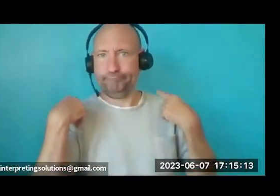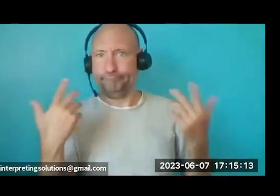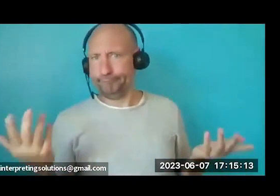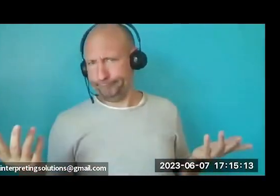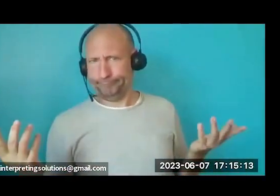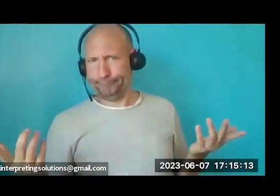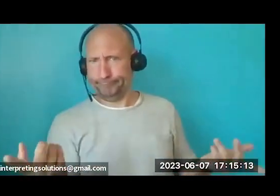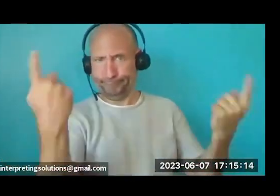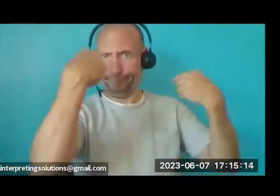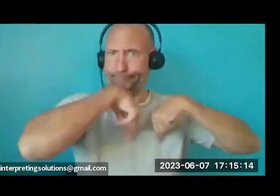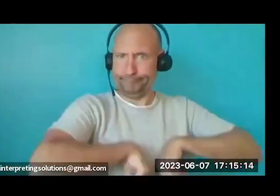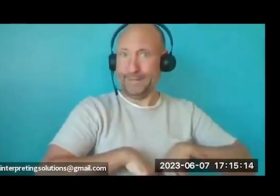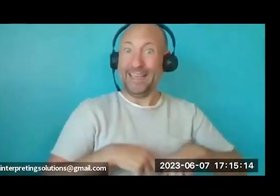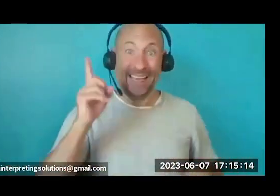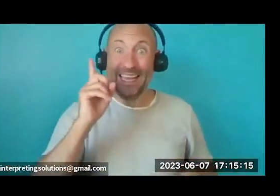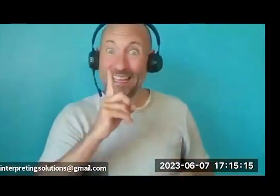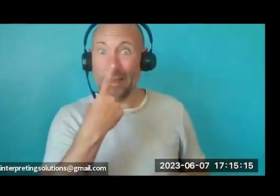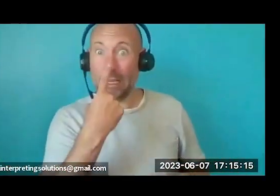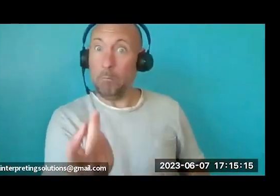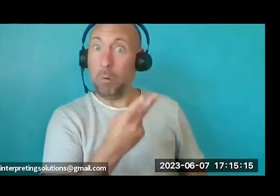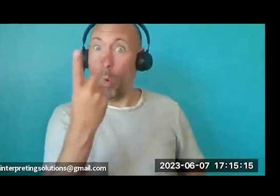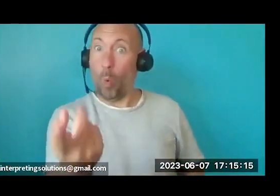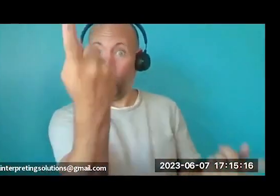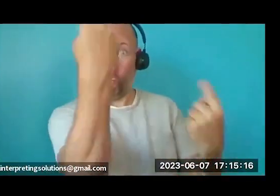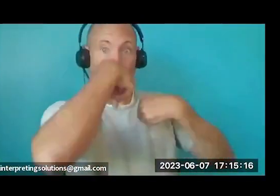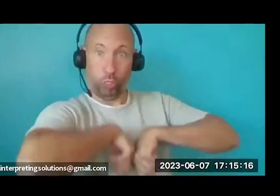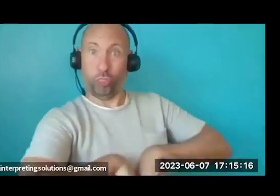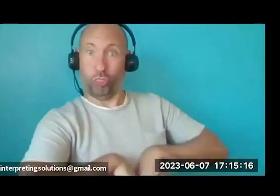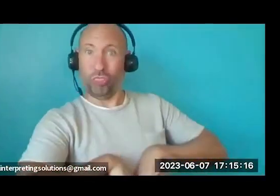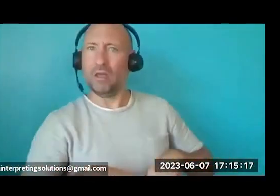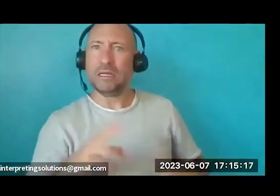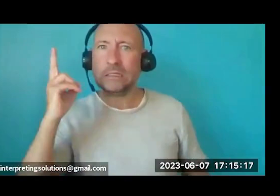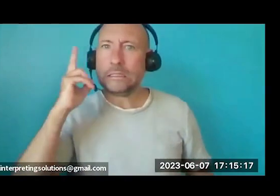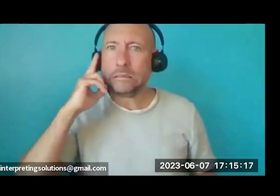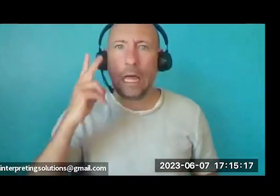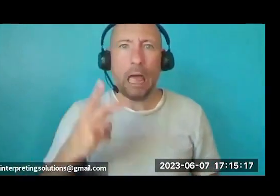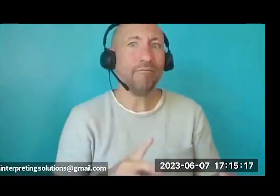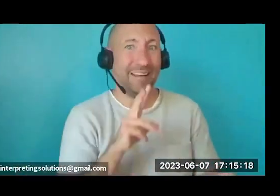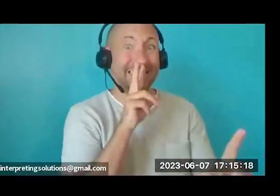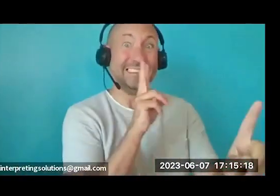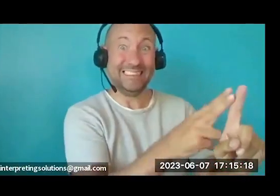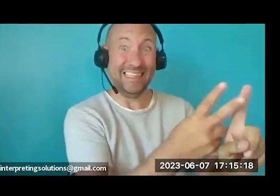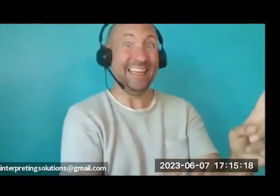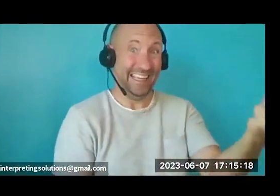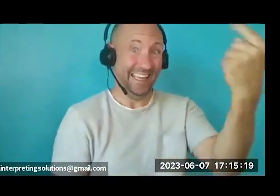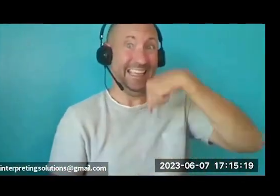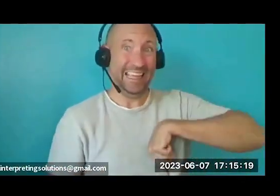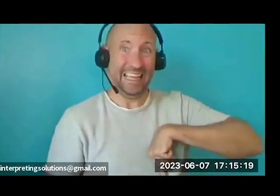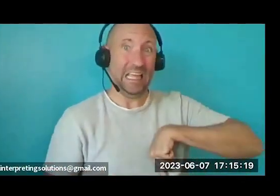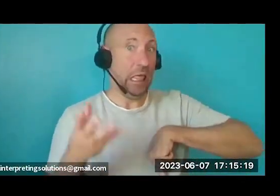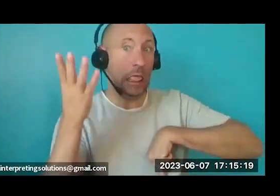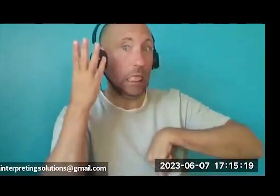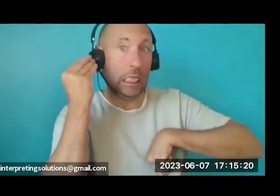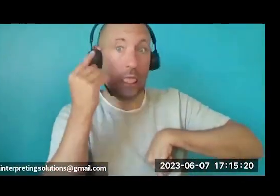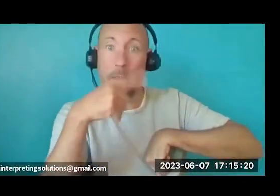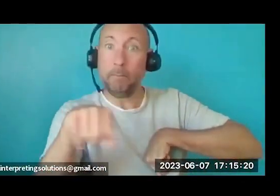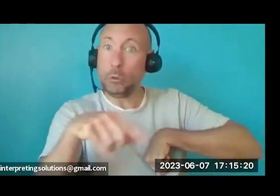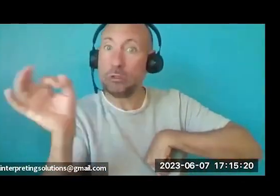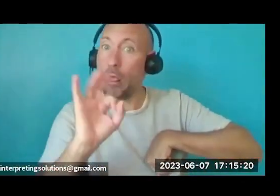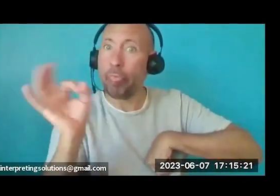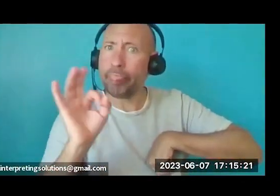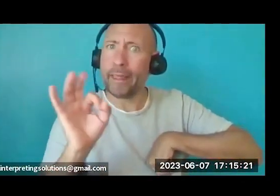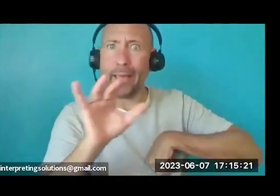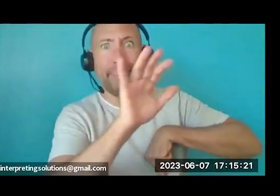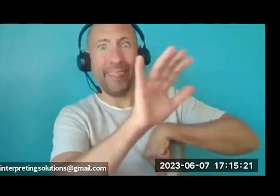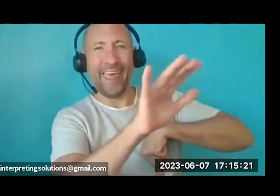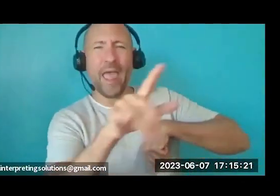twofold, and for the hearing person, it travels through both a visual and auditory channel. Music adds layers of further